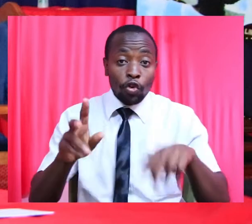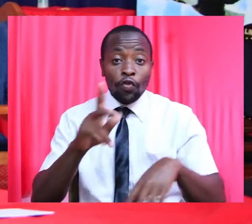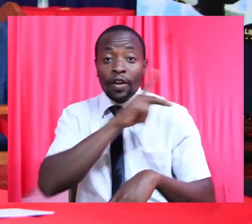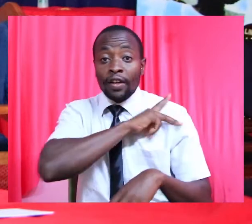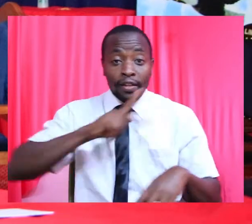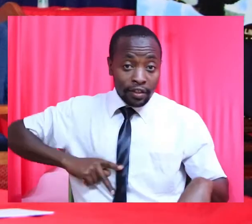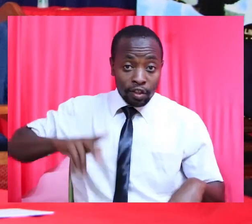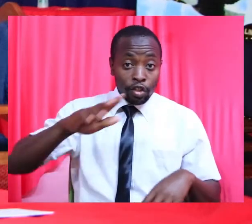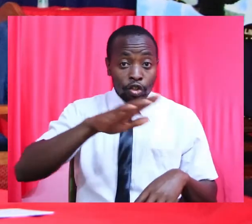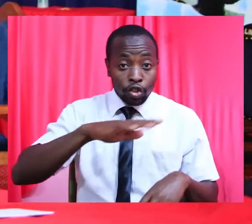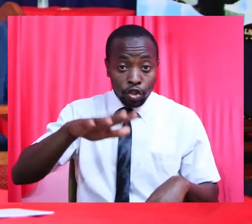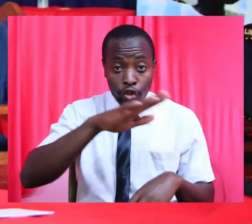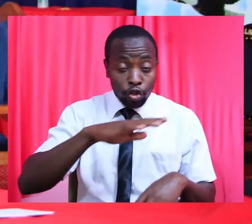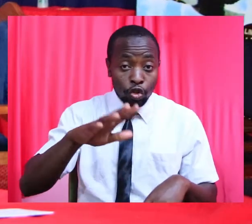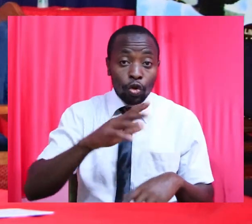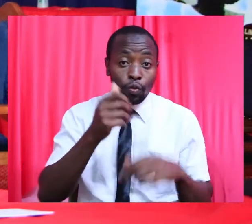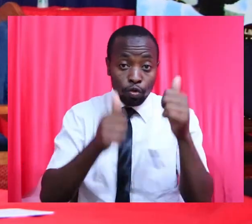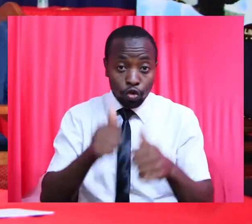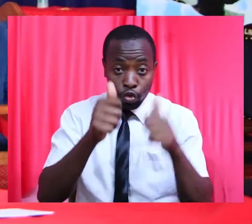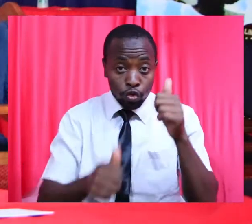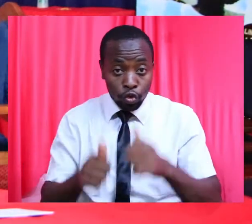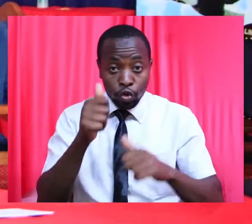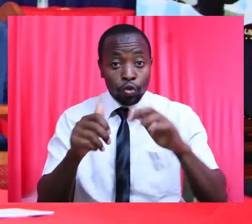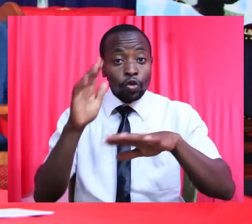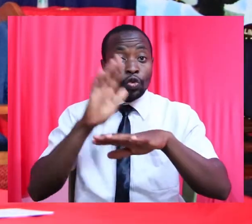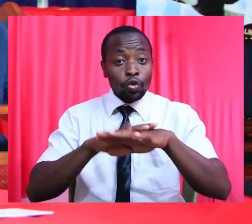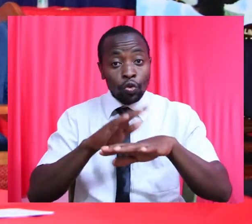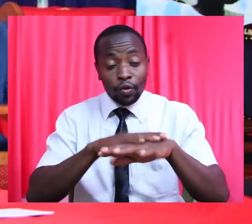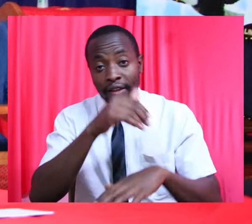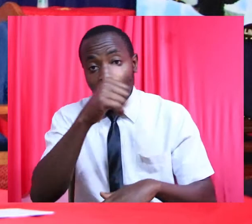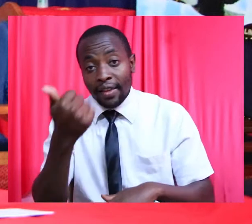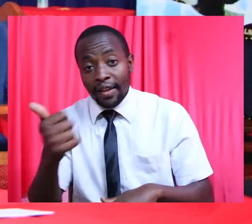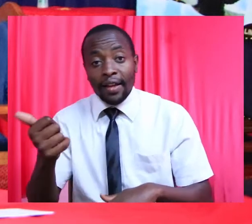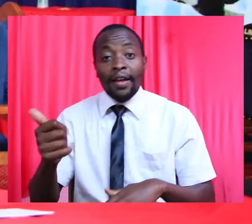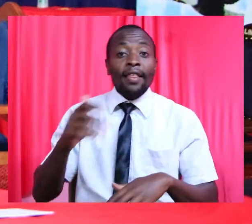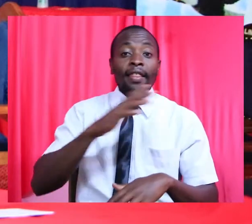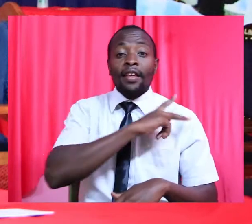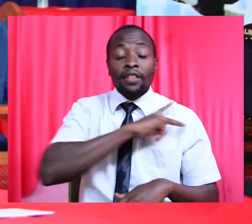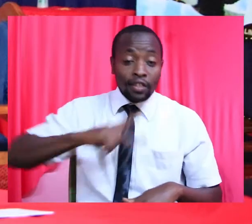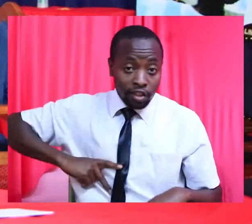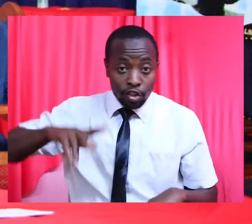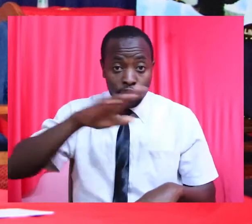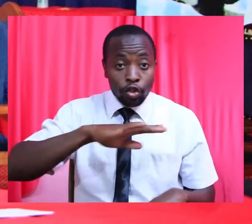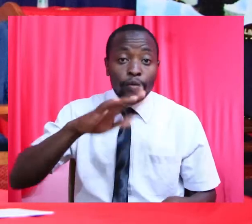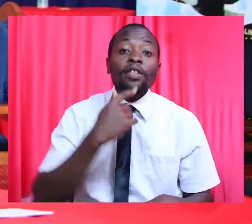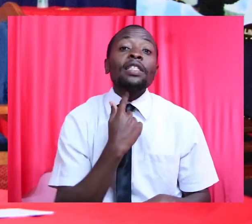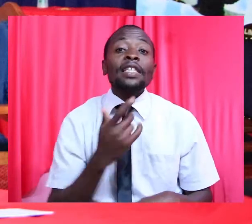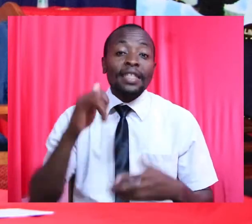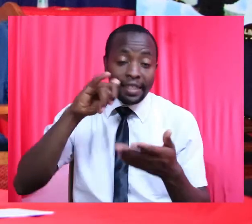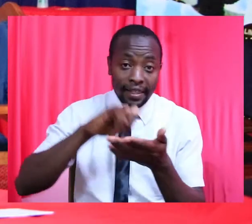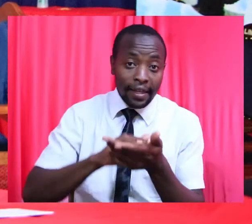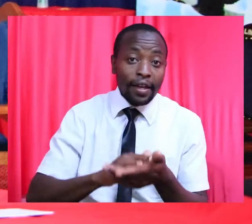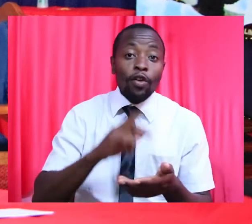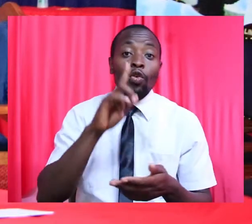was less strong and generous than the Chaldeans. But we are told that the bear raised itself on